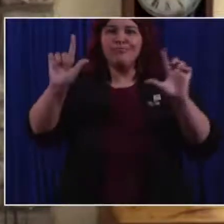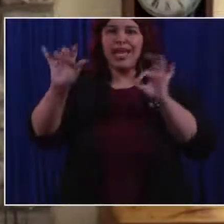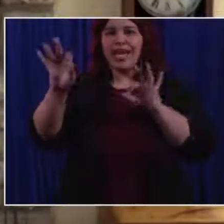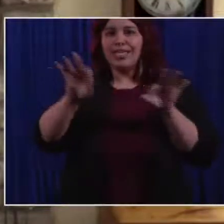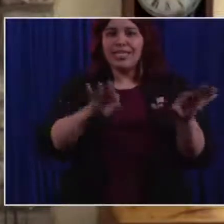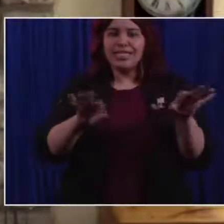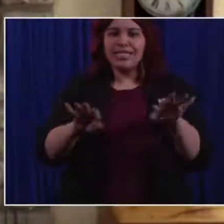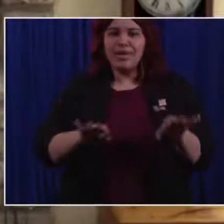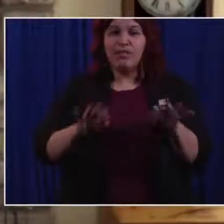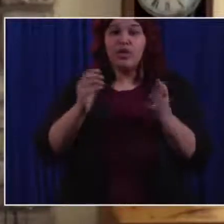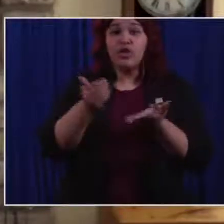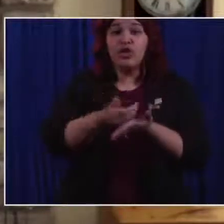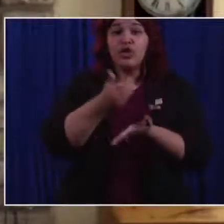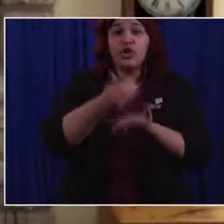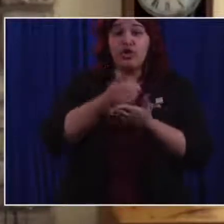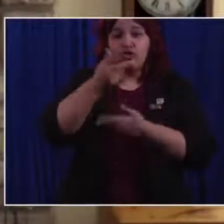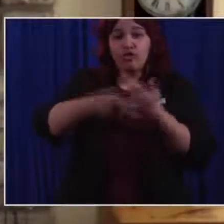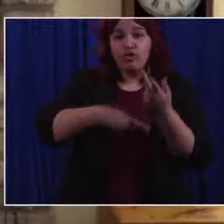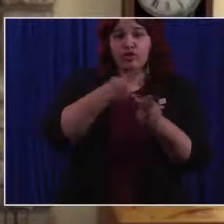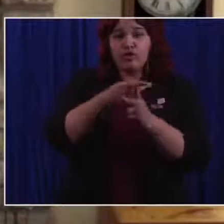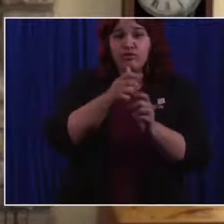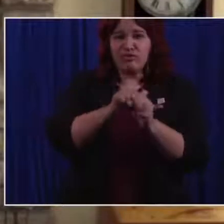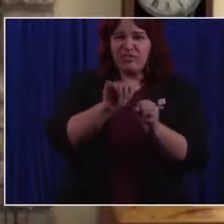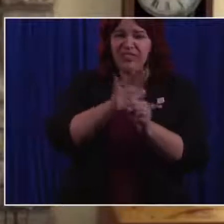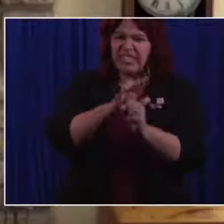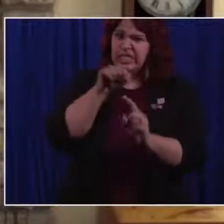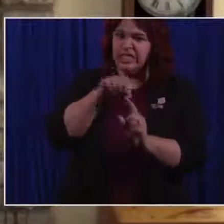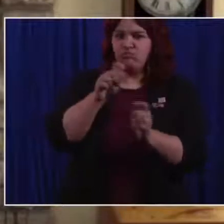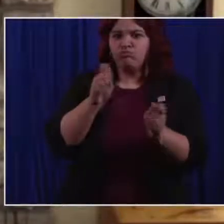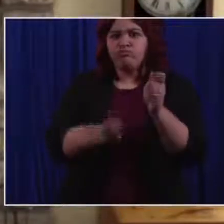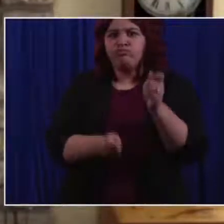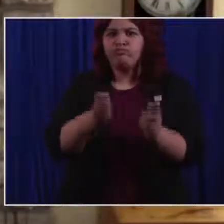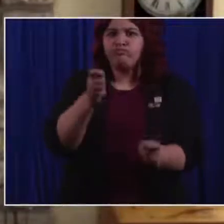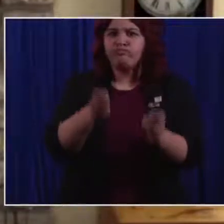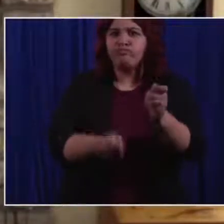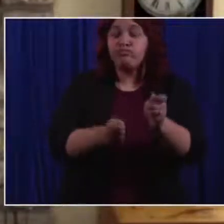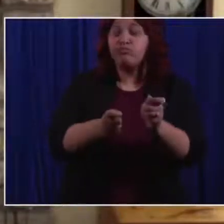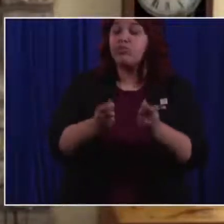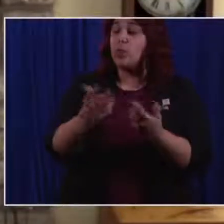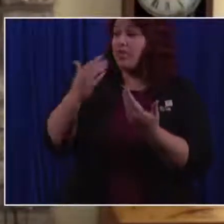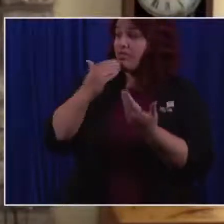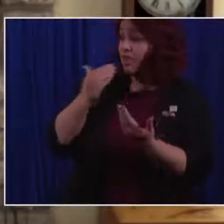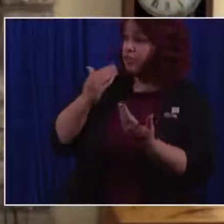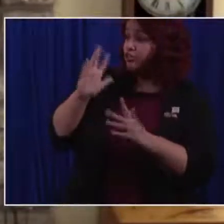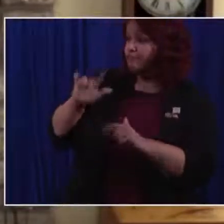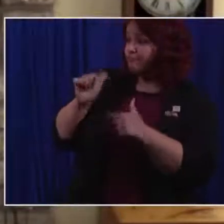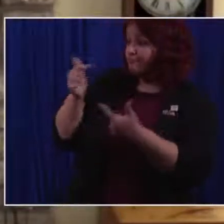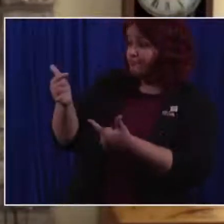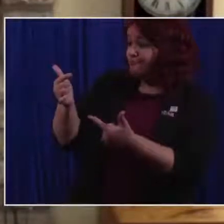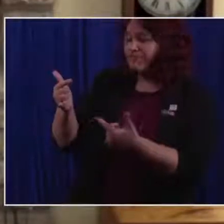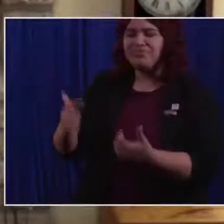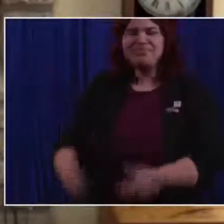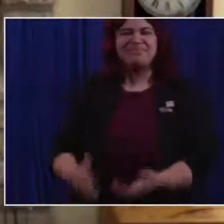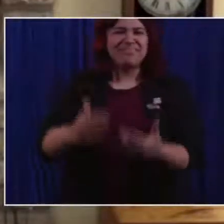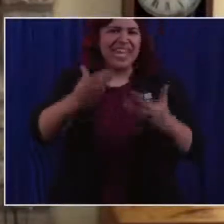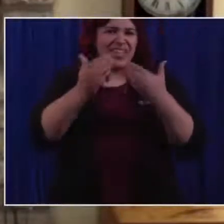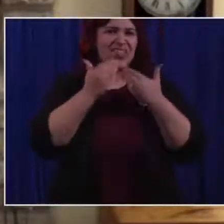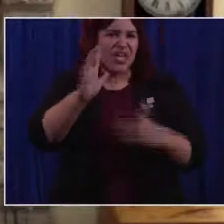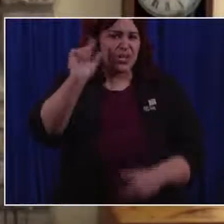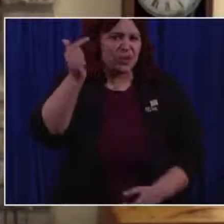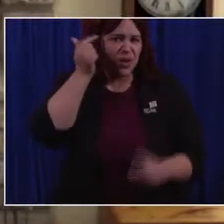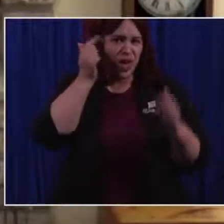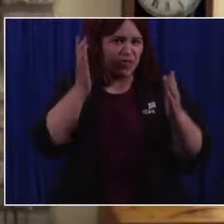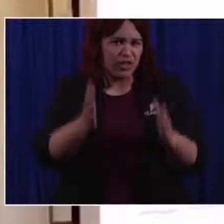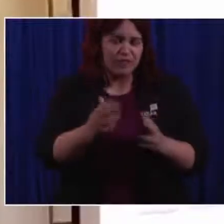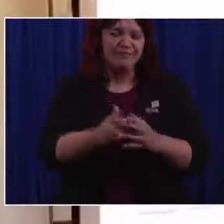the state now. Dr. Vanderhoff, thanks for being with us again, and I'll turn it over to you. Well, thank you, Governor. As we've